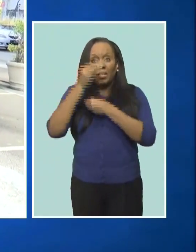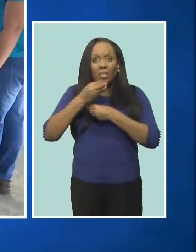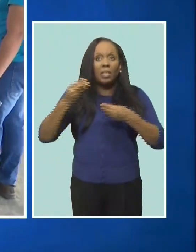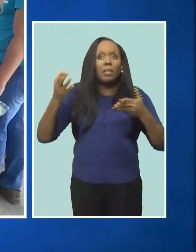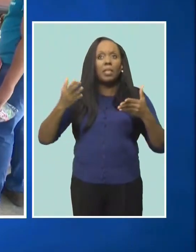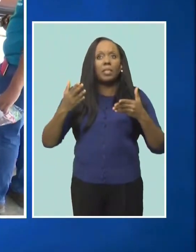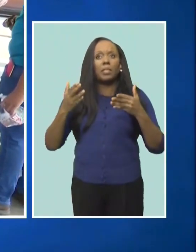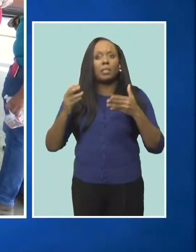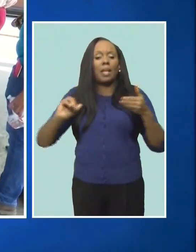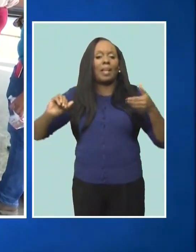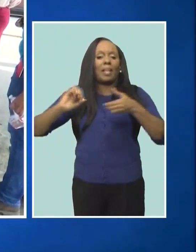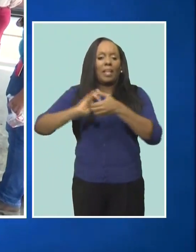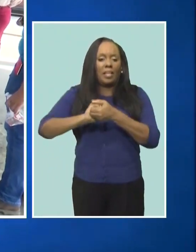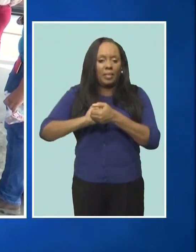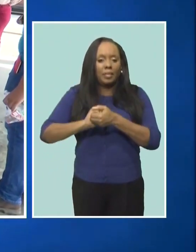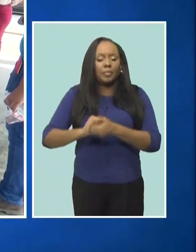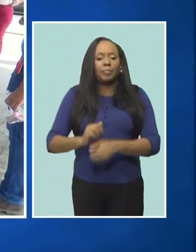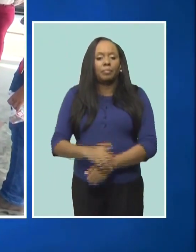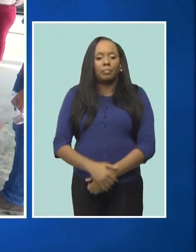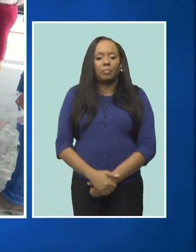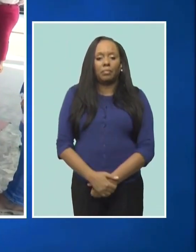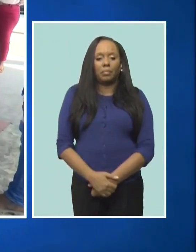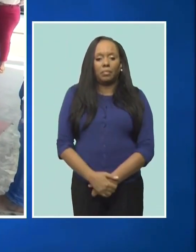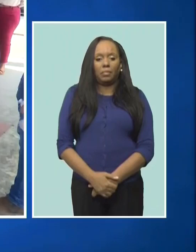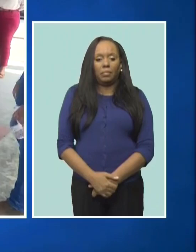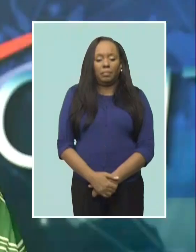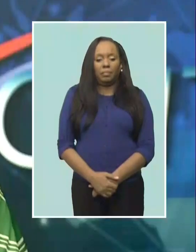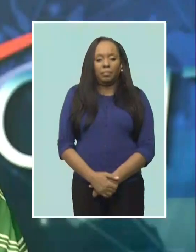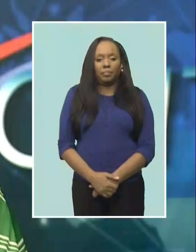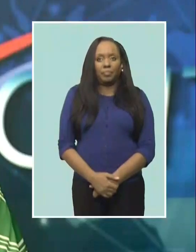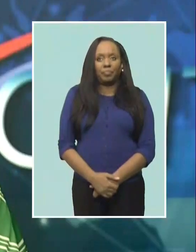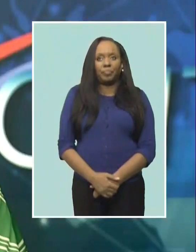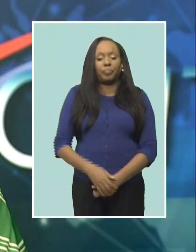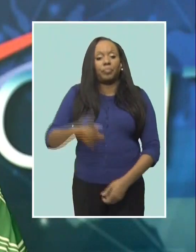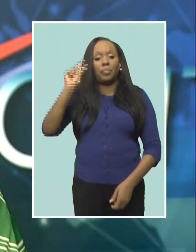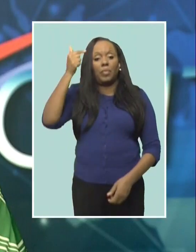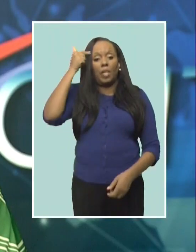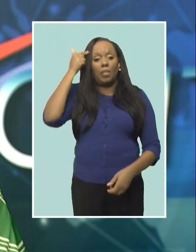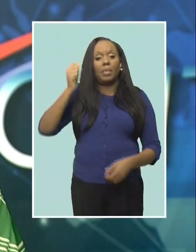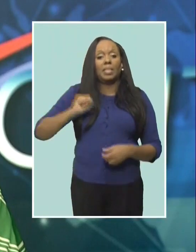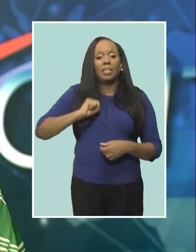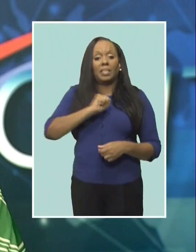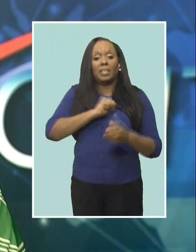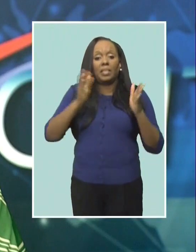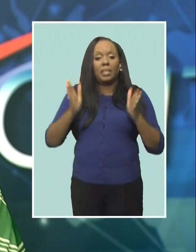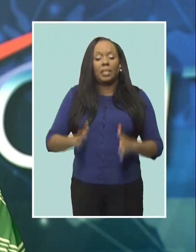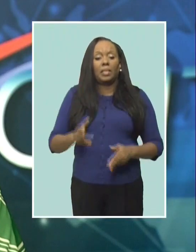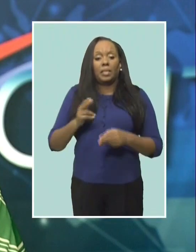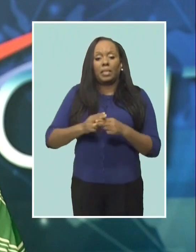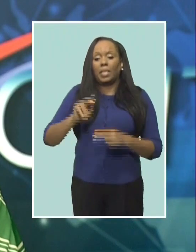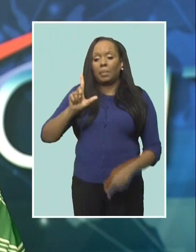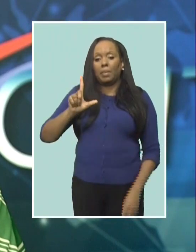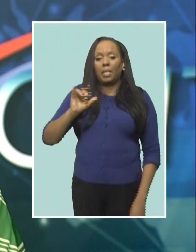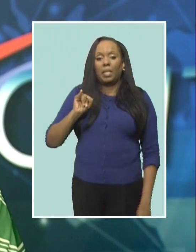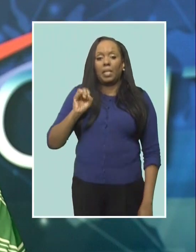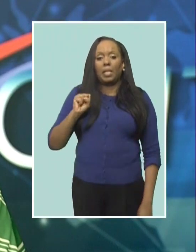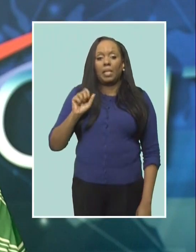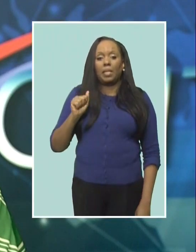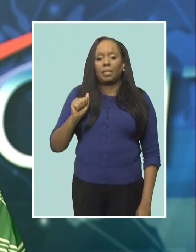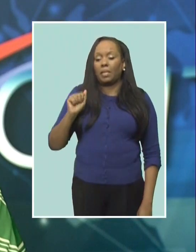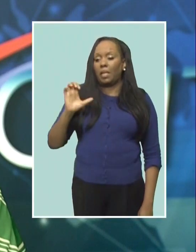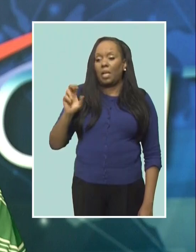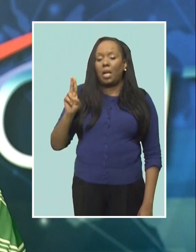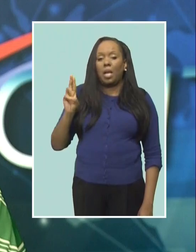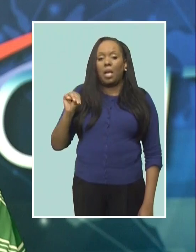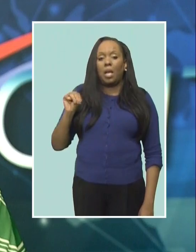initiative. Anesta Henry, CBC News. Government Senator Lisa Cummins wants to see vehicles illegally parked